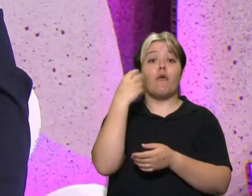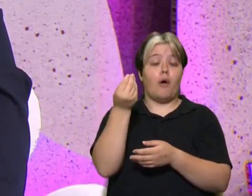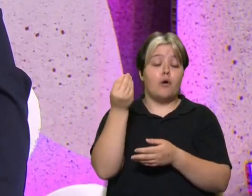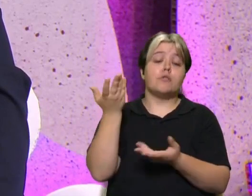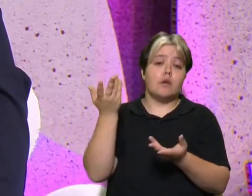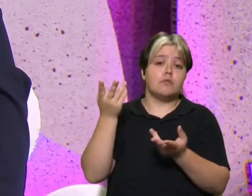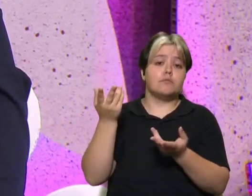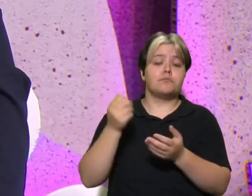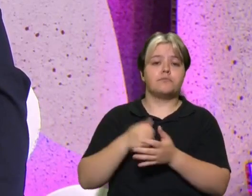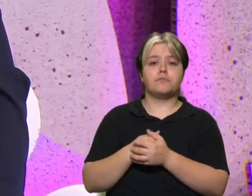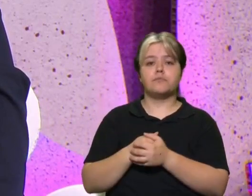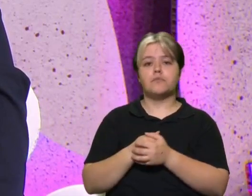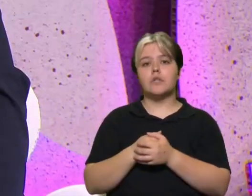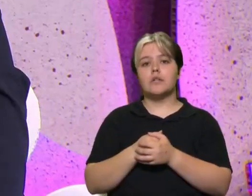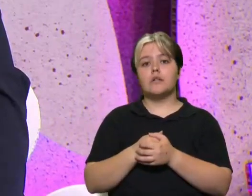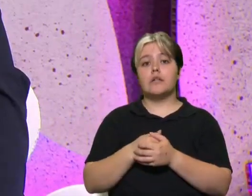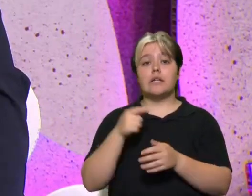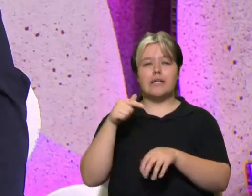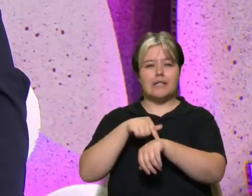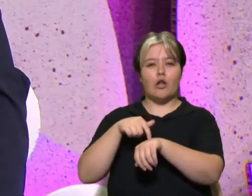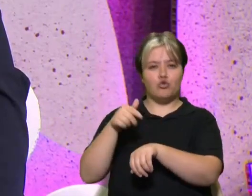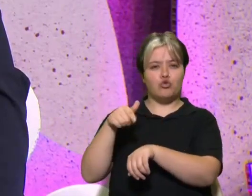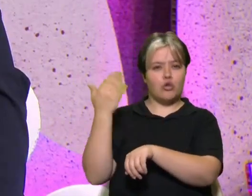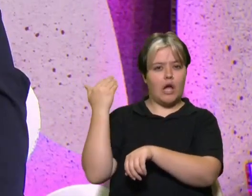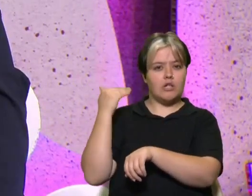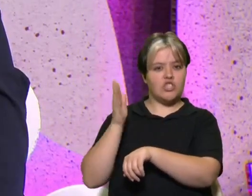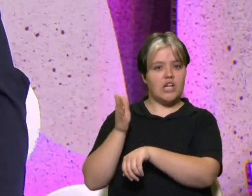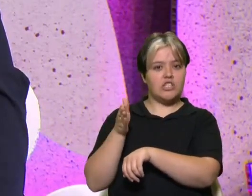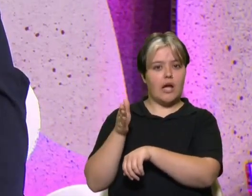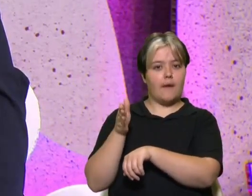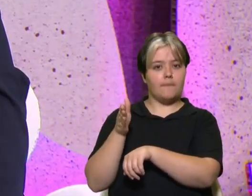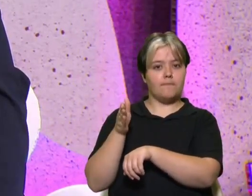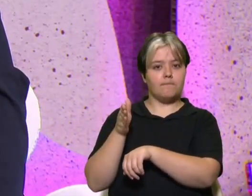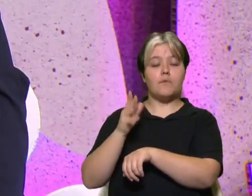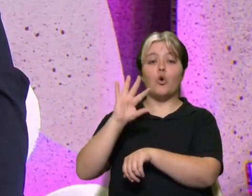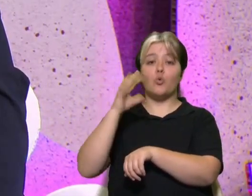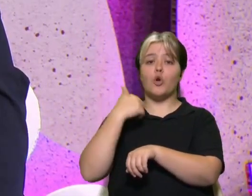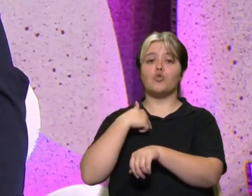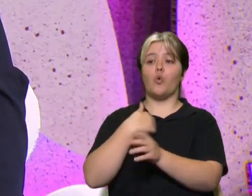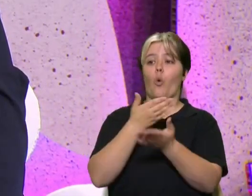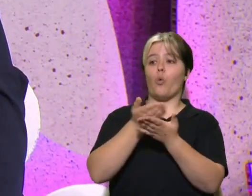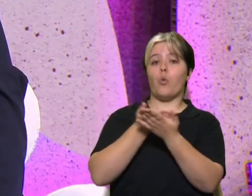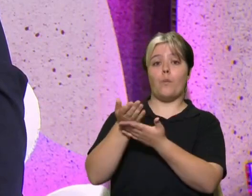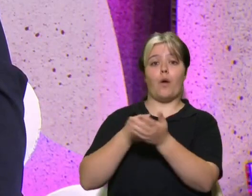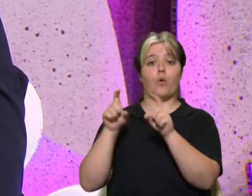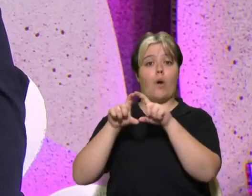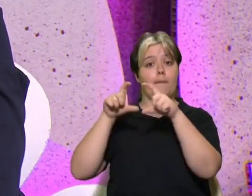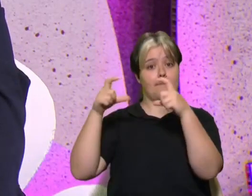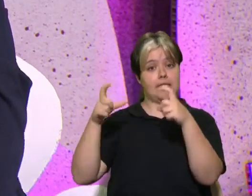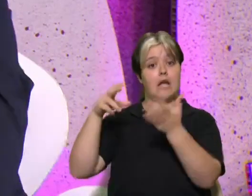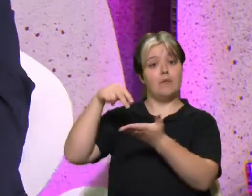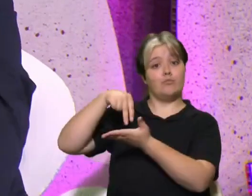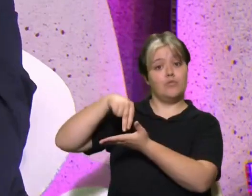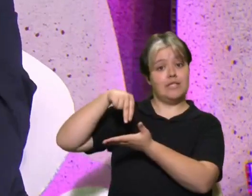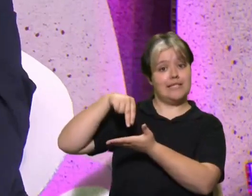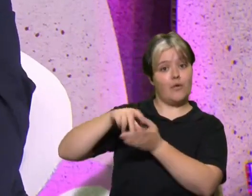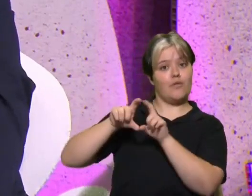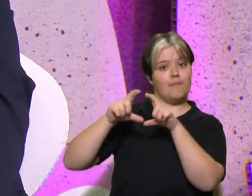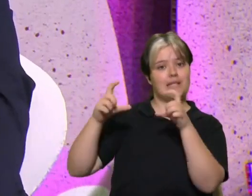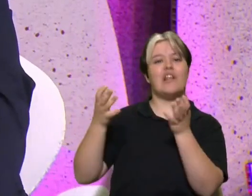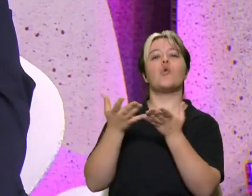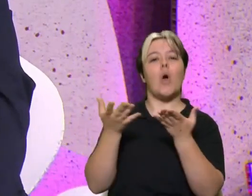famous. And at that time, when I collaborated with